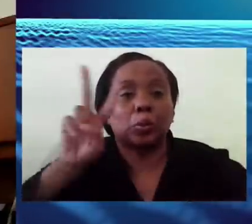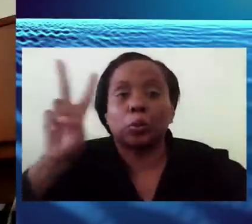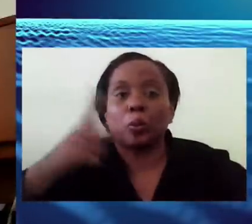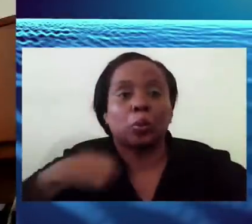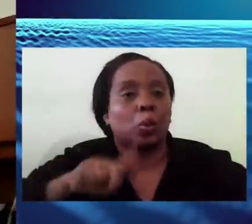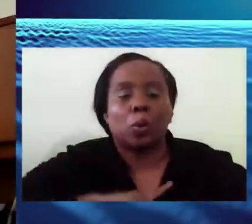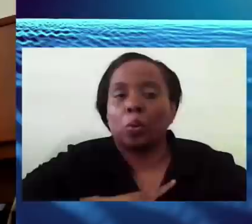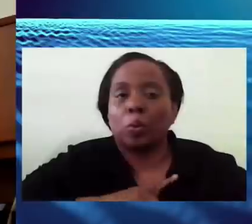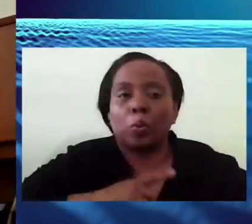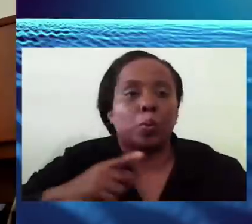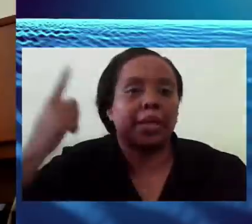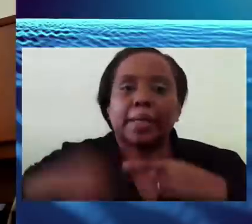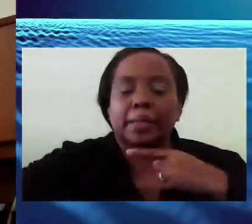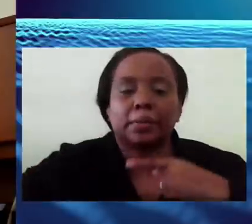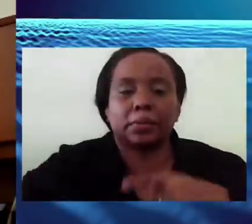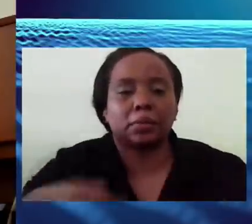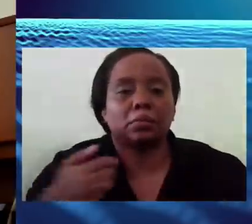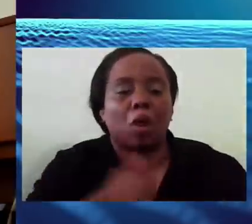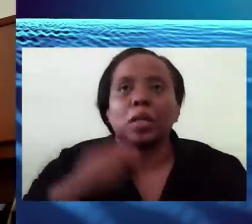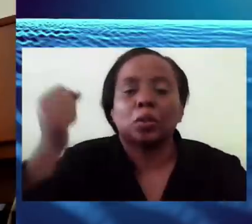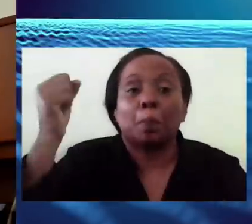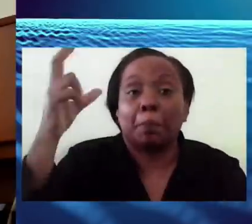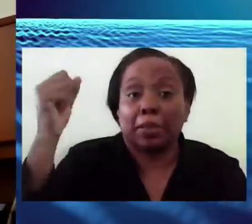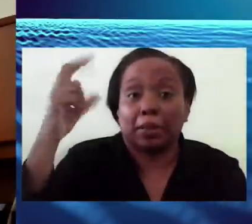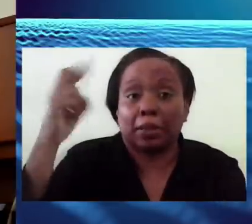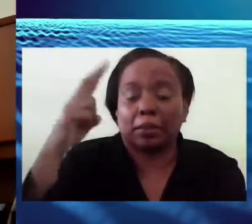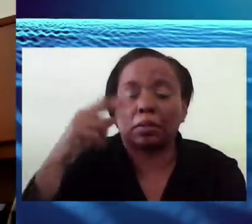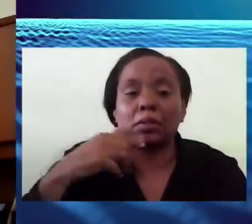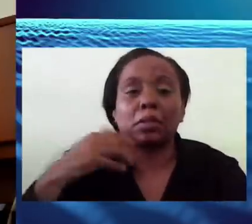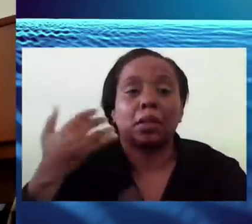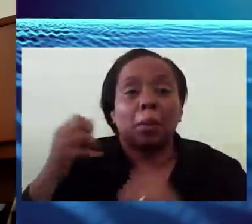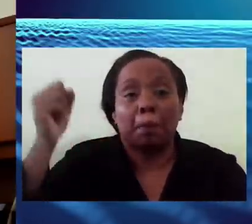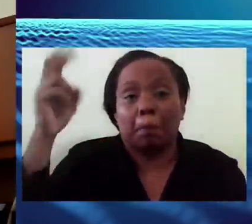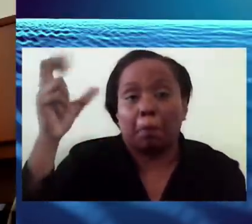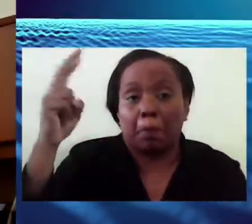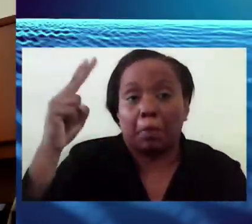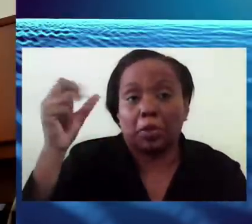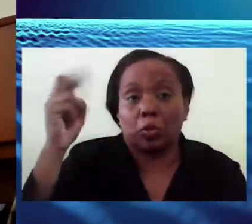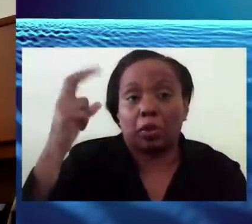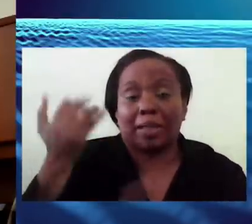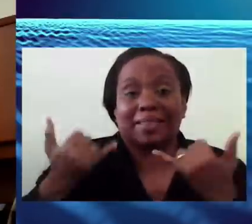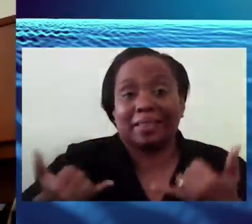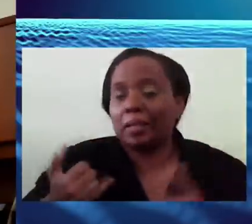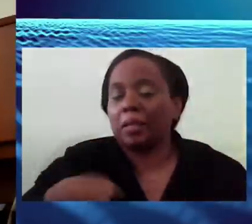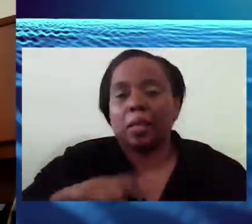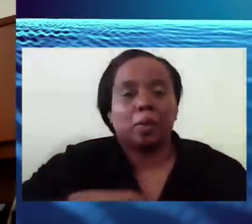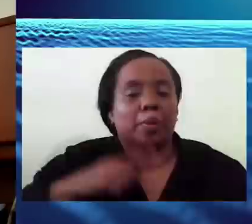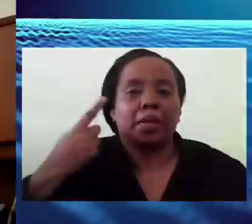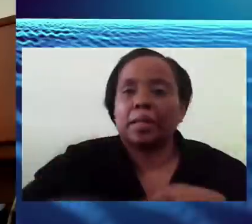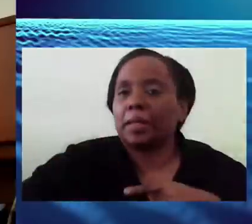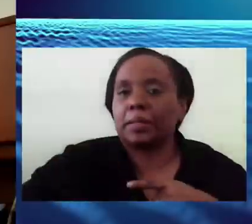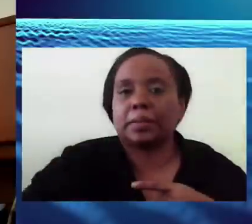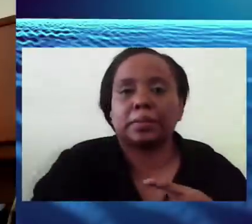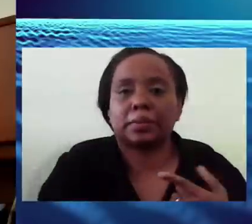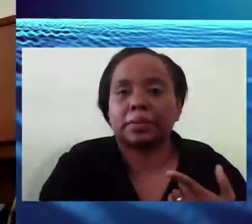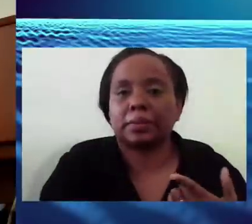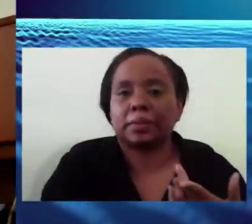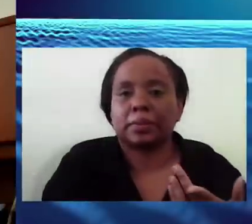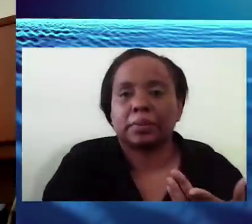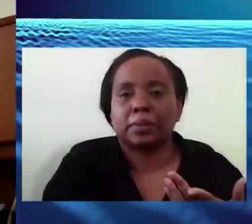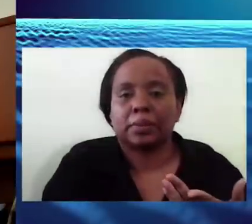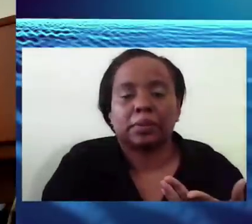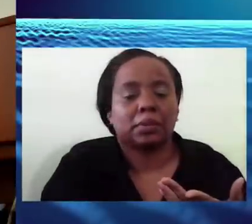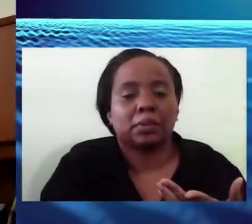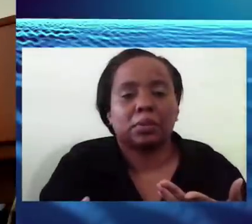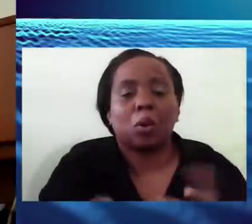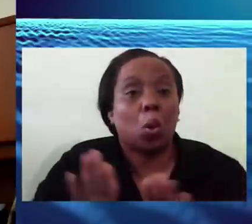position at midday. I'm sorry, it was not 2 o'clock, it was at midday. At midday, we were still not in the position to complete the reopening of the